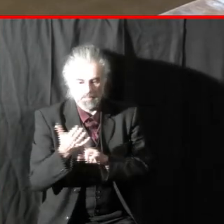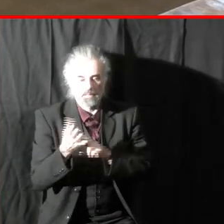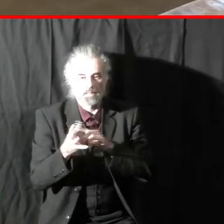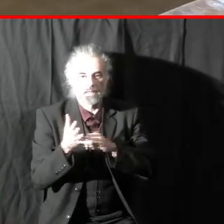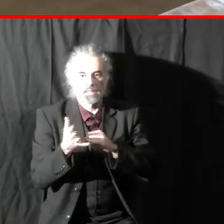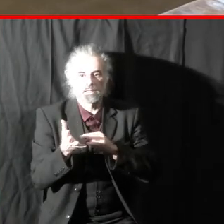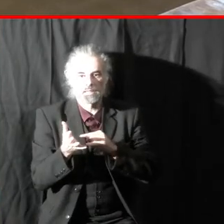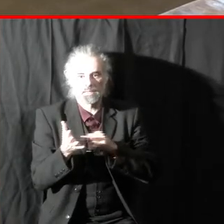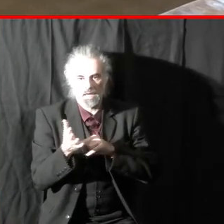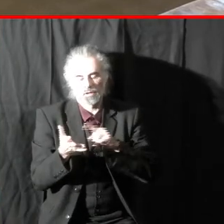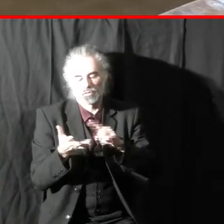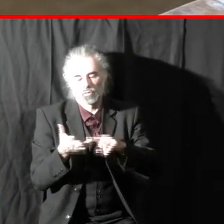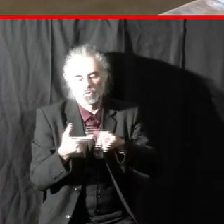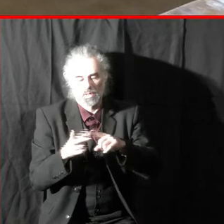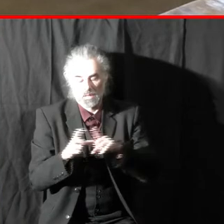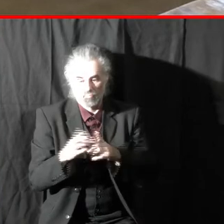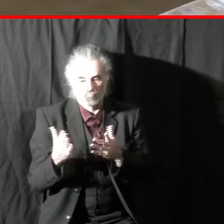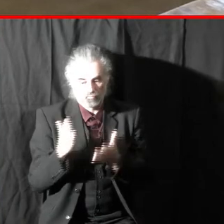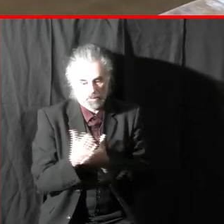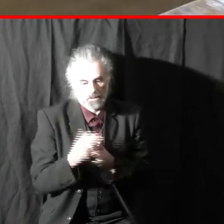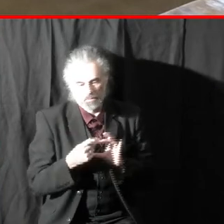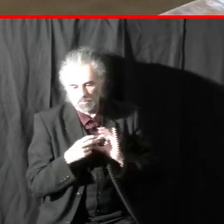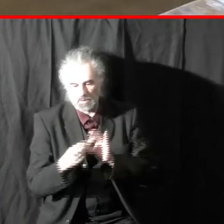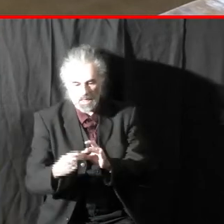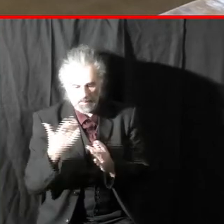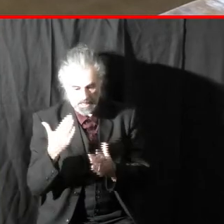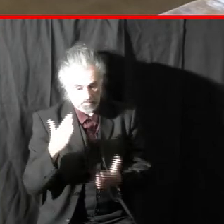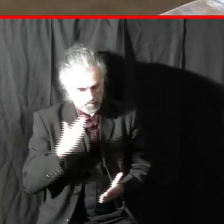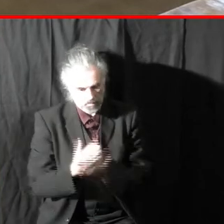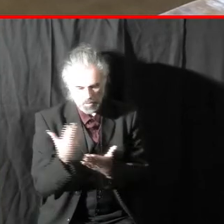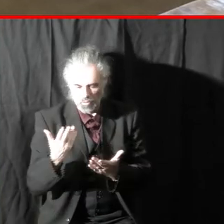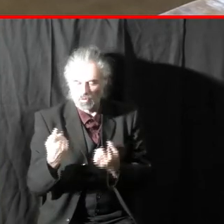are actually produced.